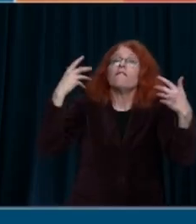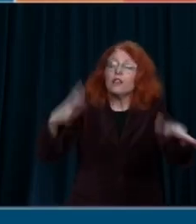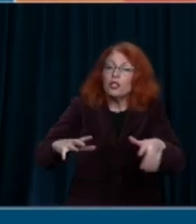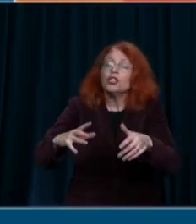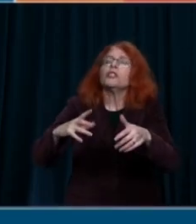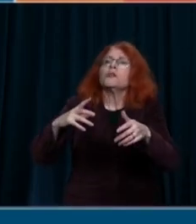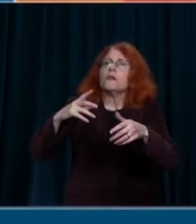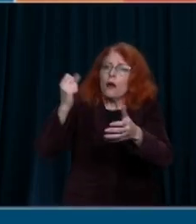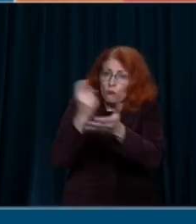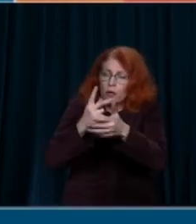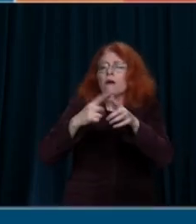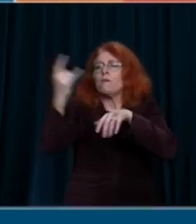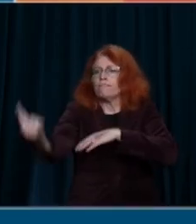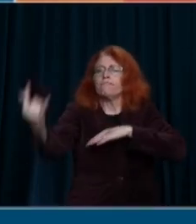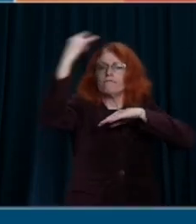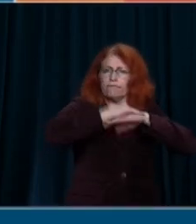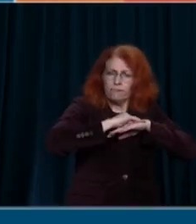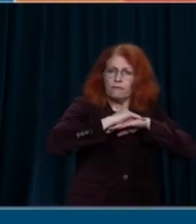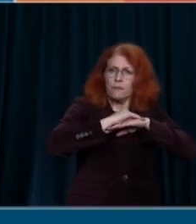in.